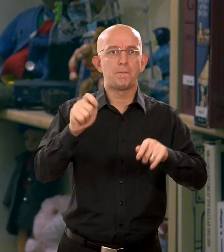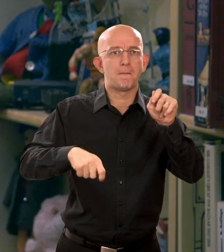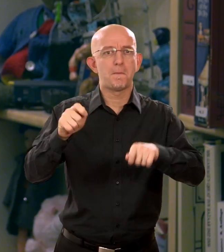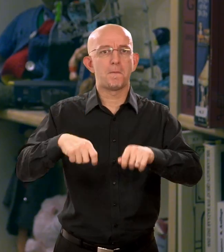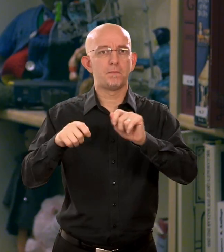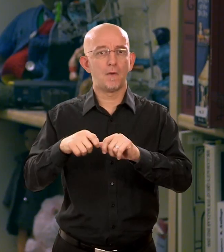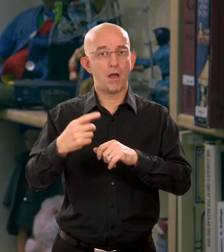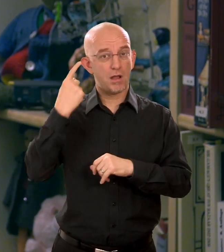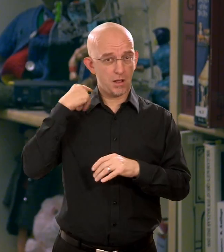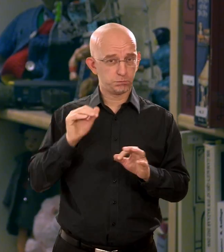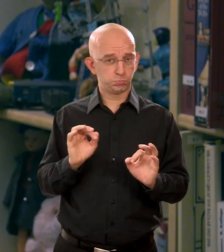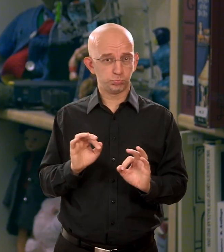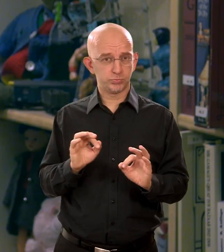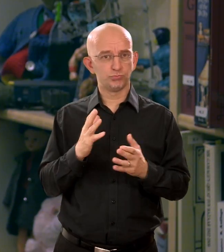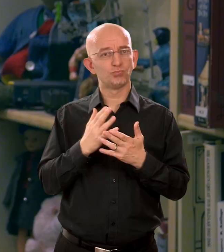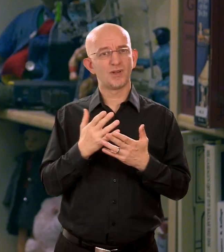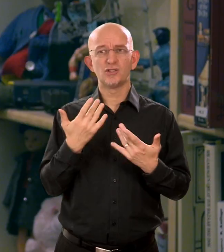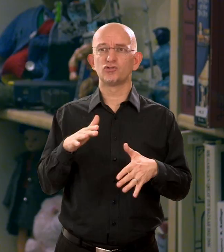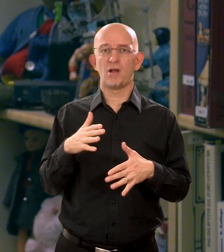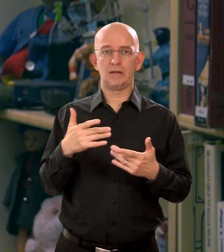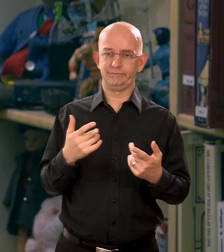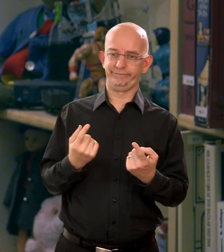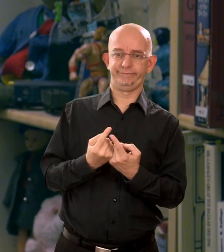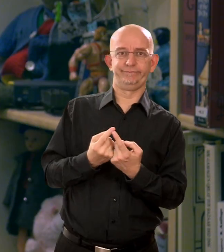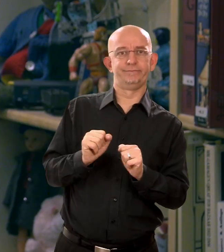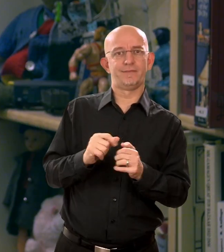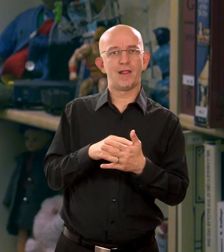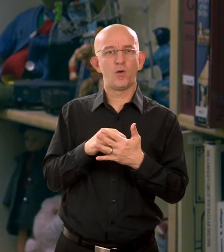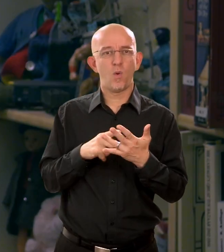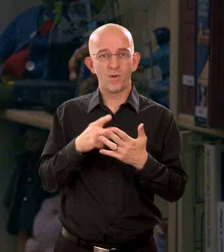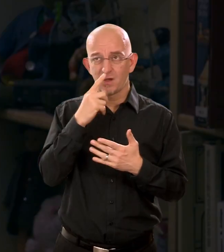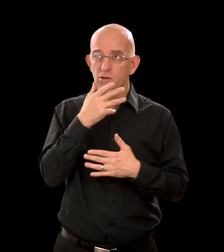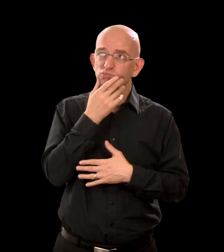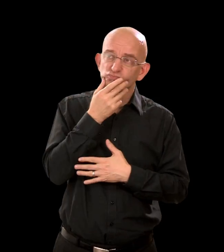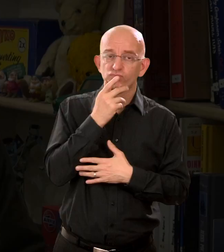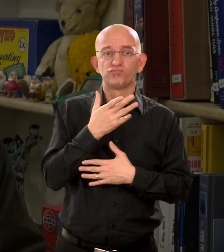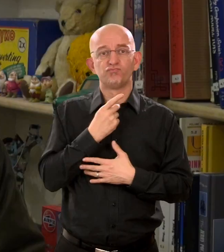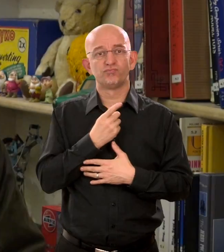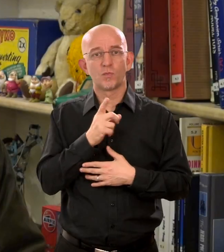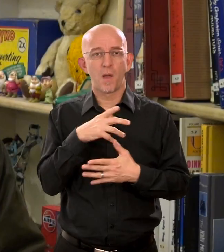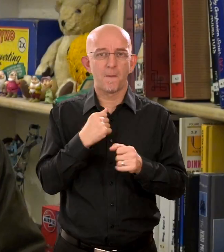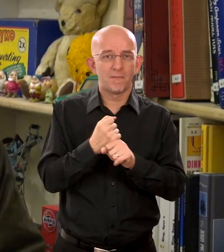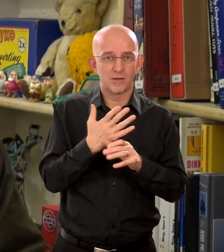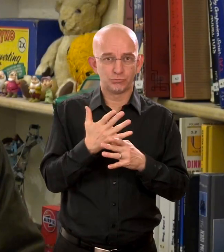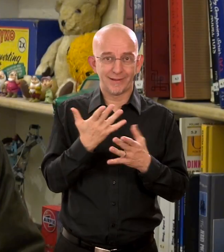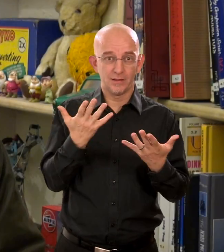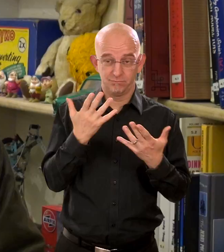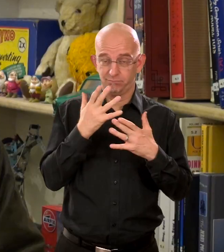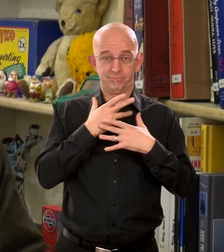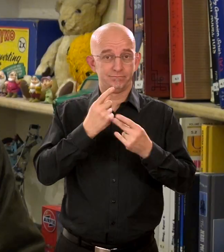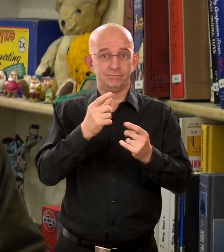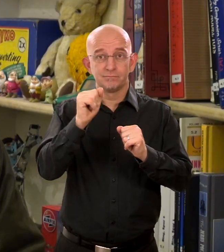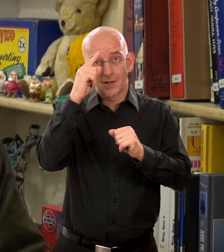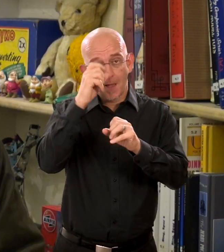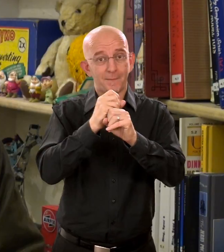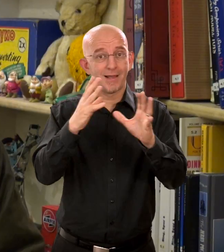could make anything from it. So it's only limited by your imagination, really. There was a rival to Lego